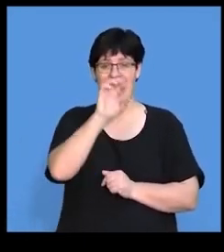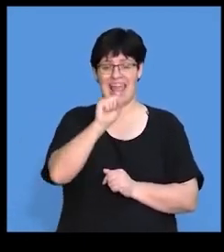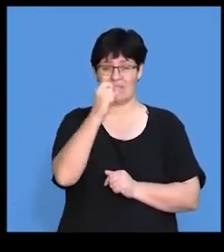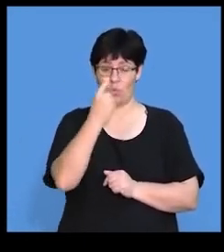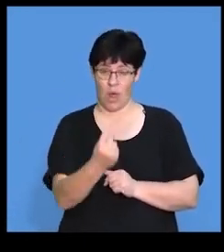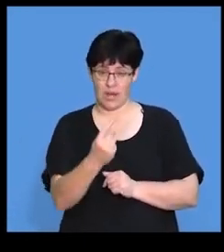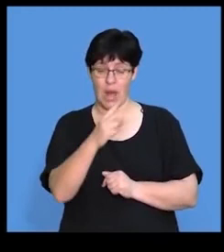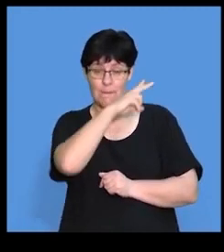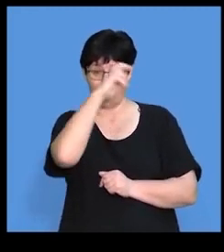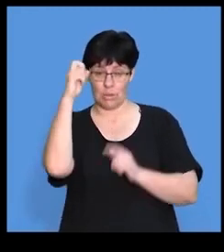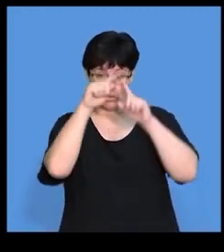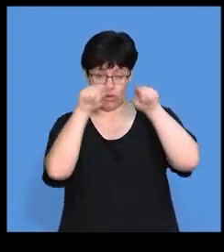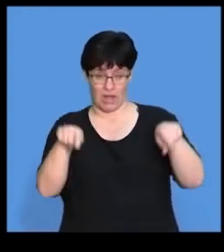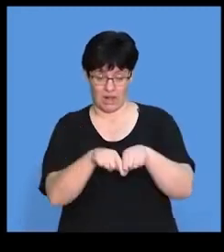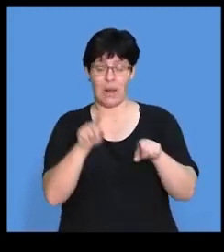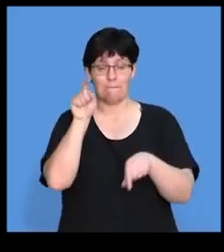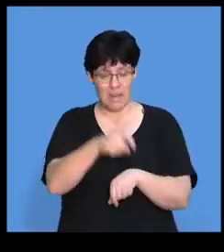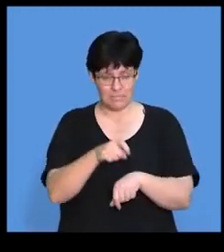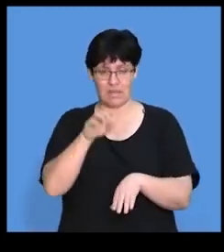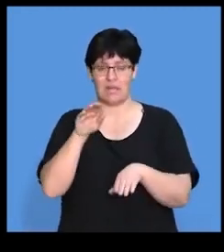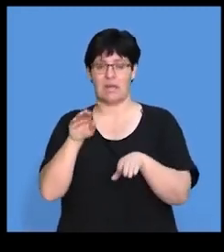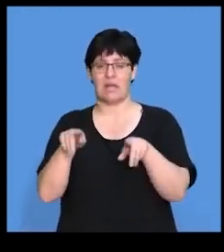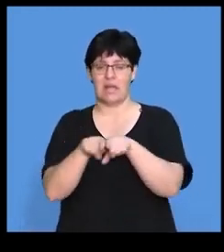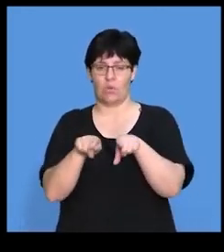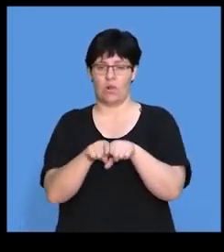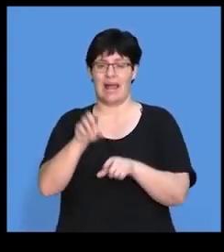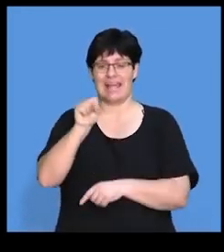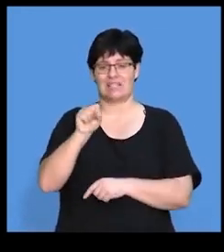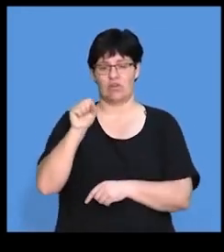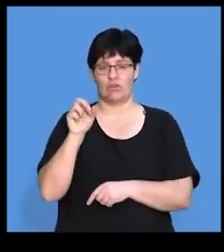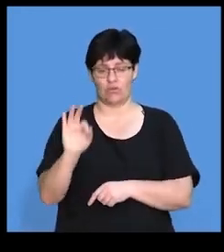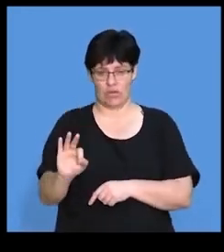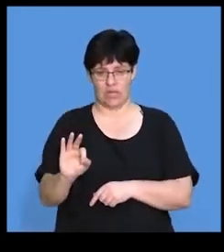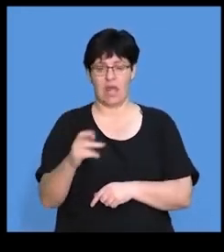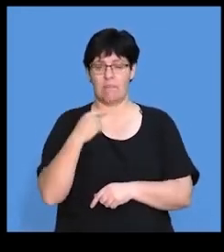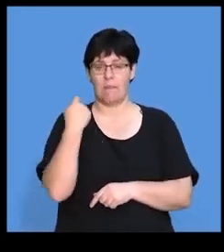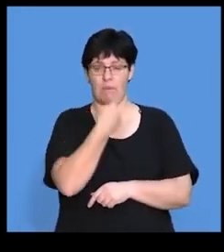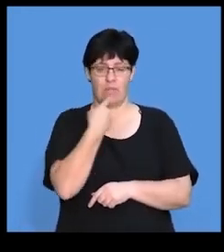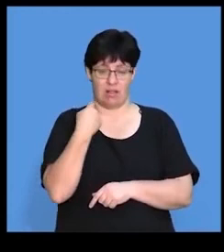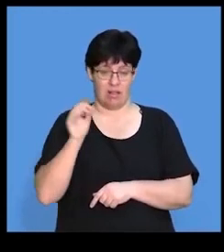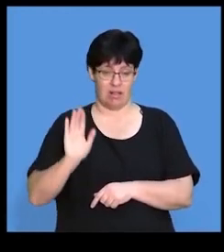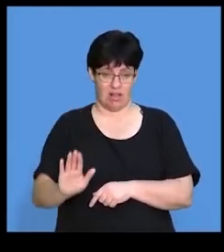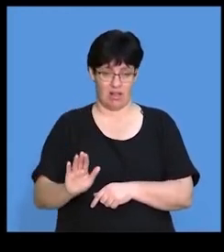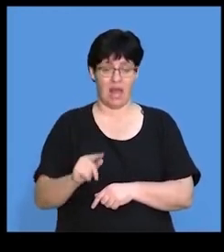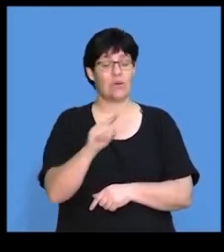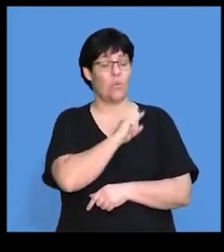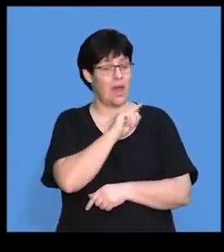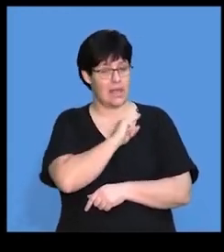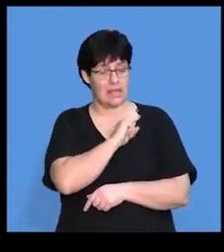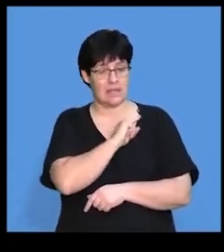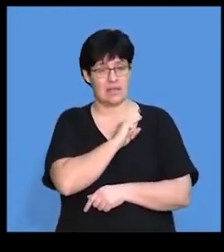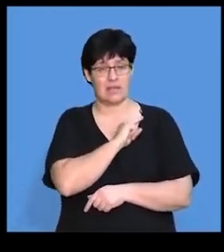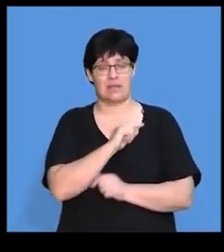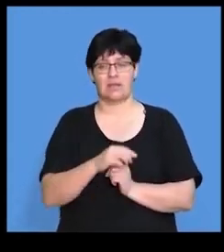angle S1 in my blue triangle must be equal to angle S3 in my purple triangle, and the reason